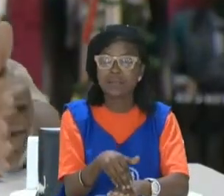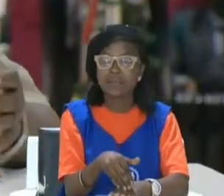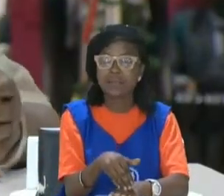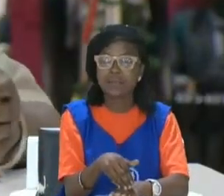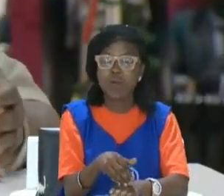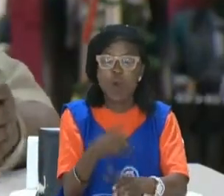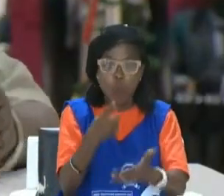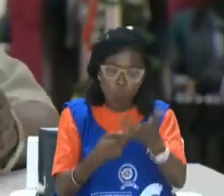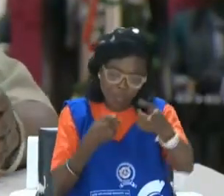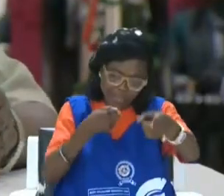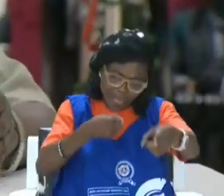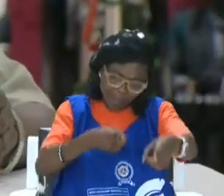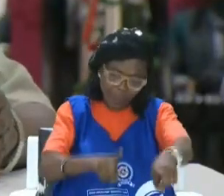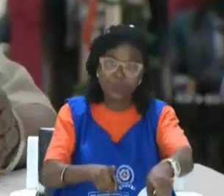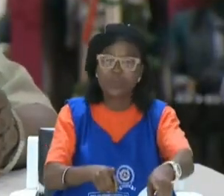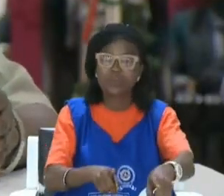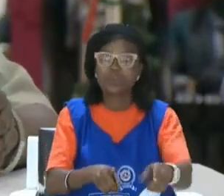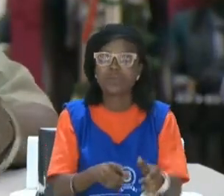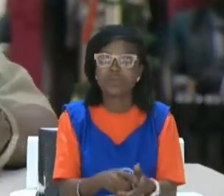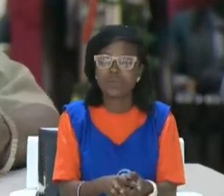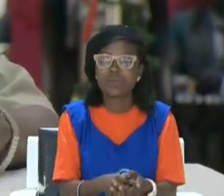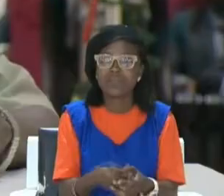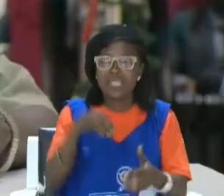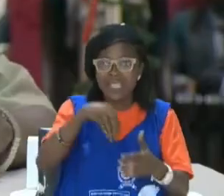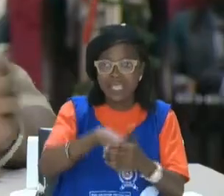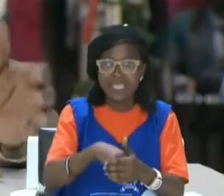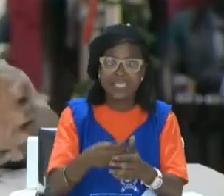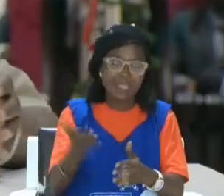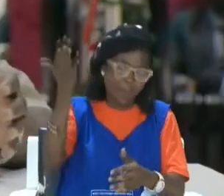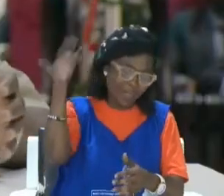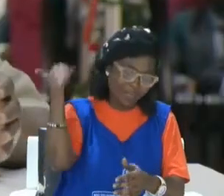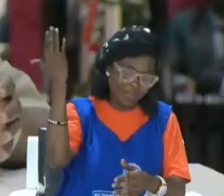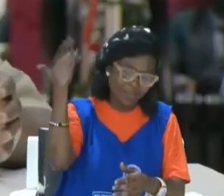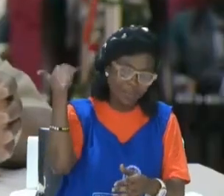what happened in the past